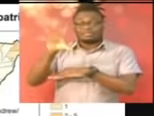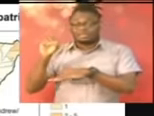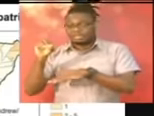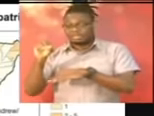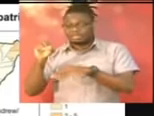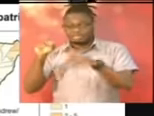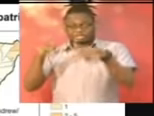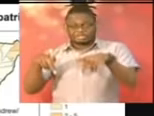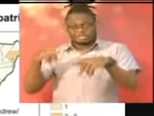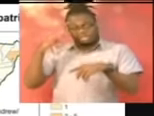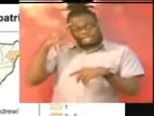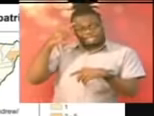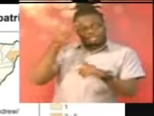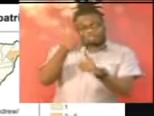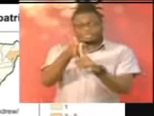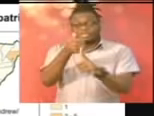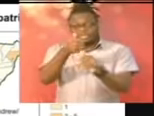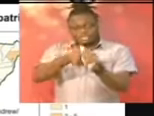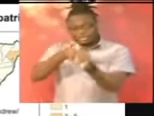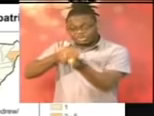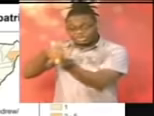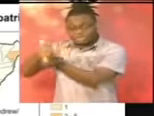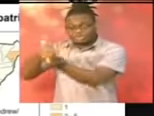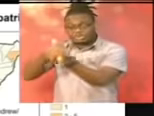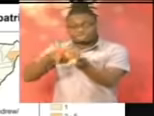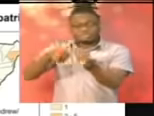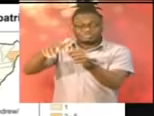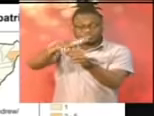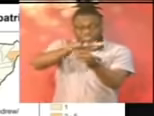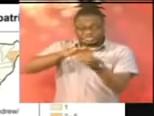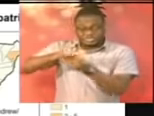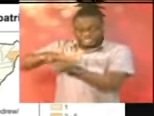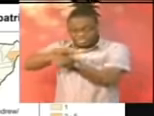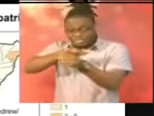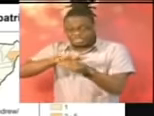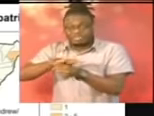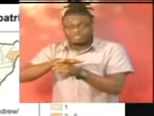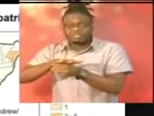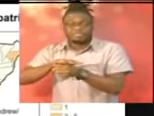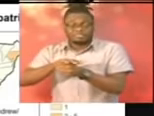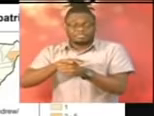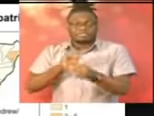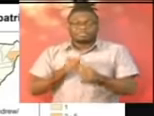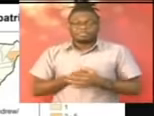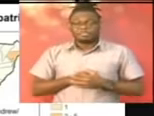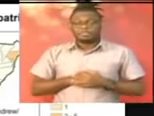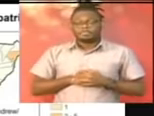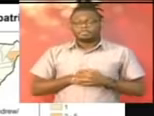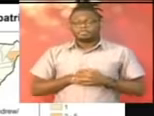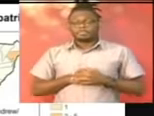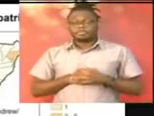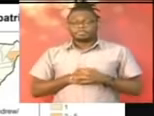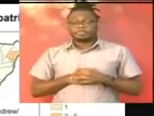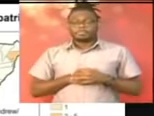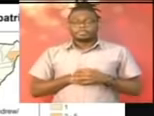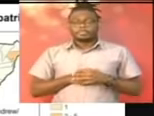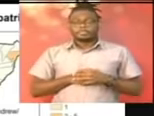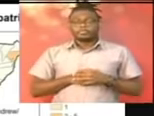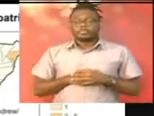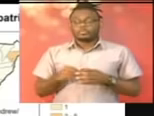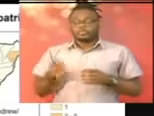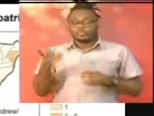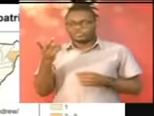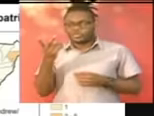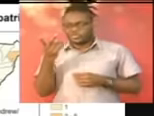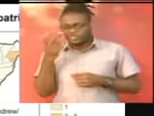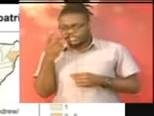at epidemiological week 22 and 23 in our next slide, what we see in this map is, again, while a